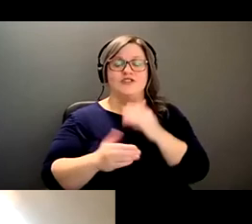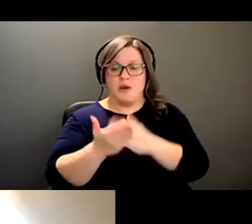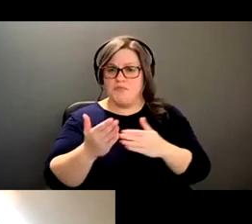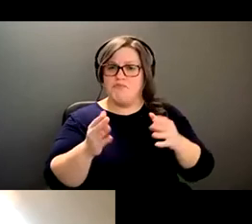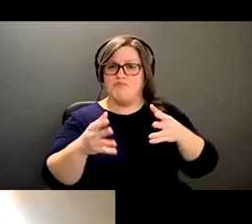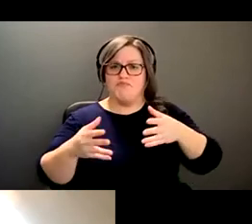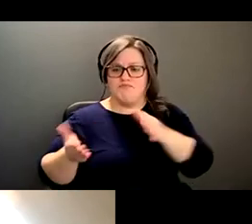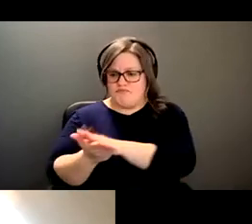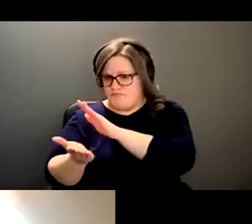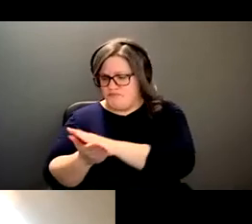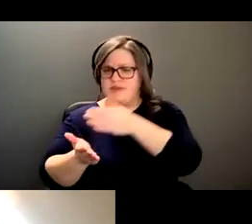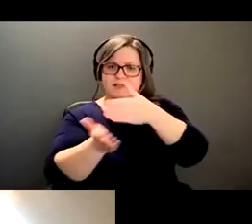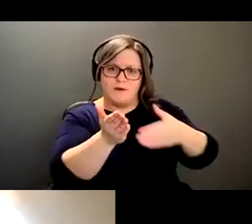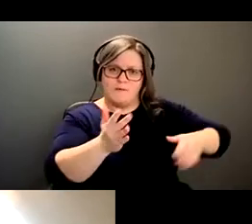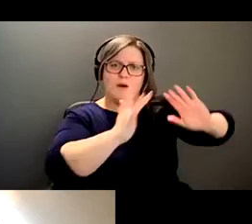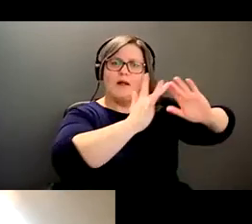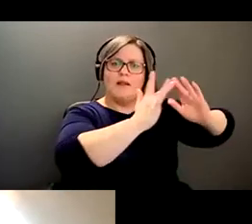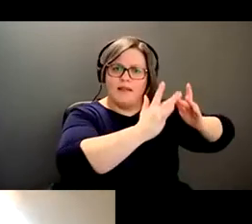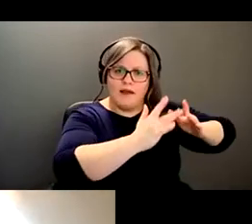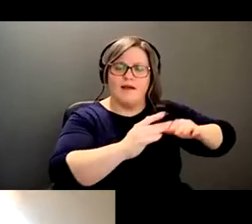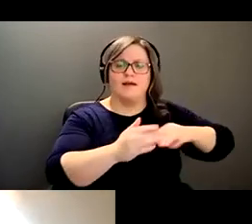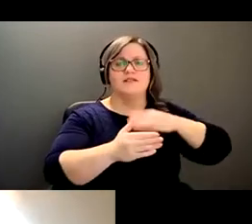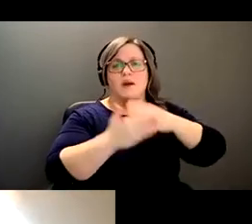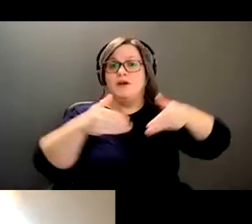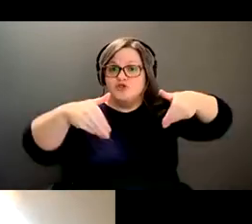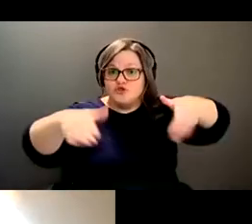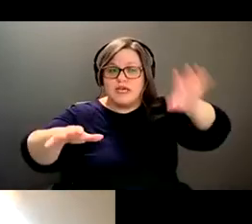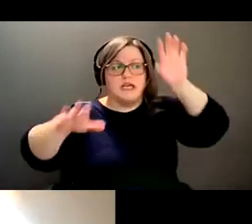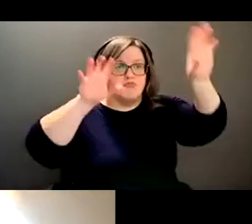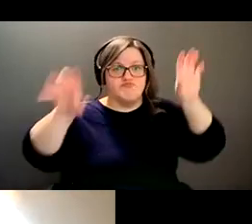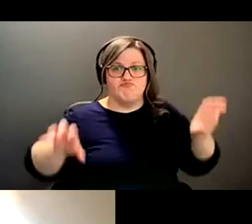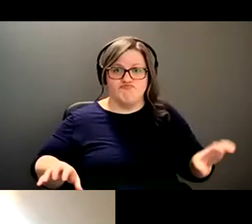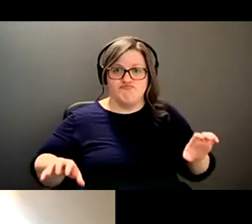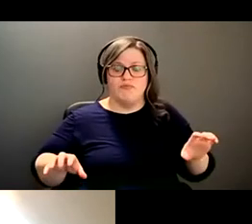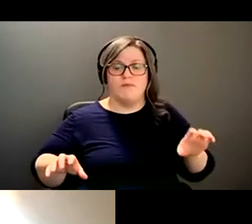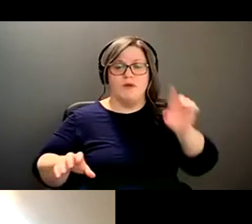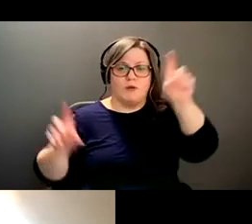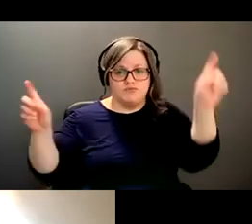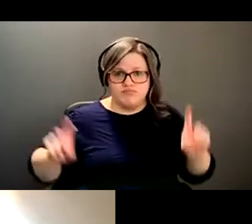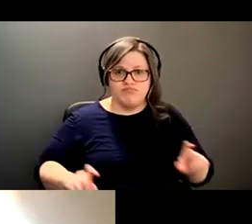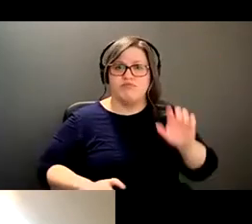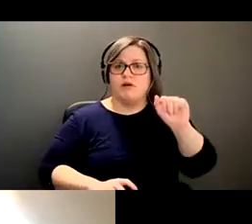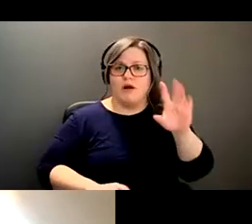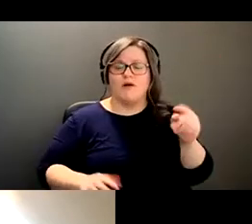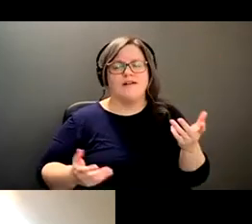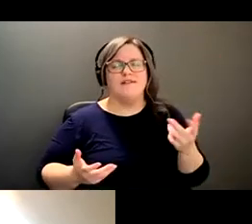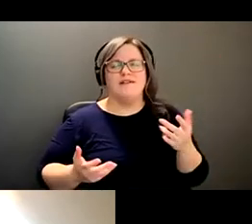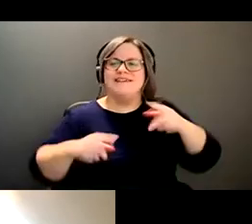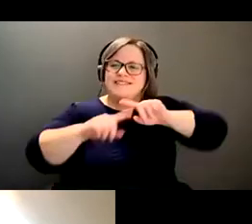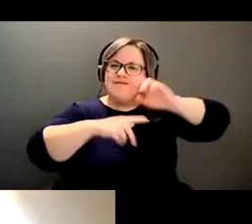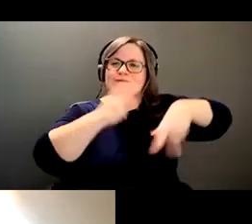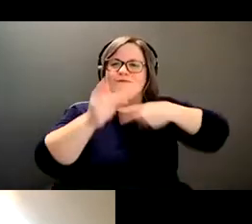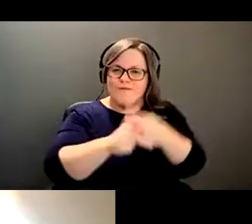some forms that could be seen on the street. I very much echo that one of